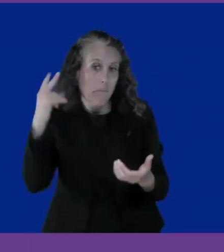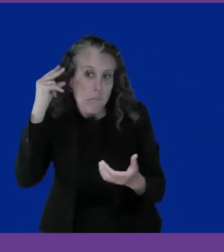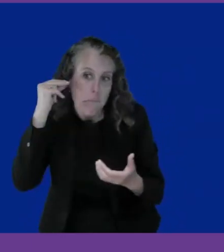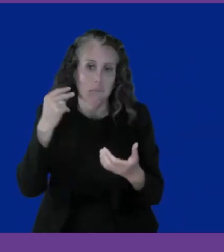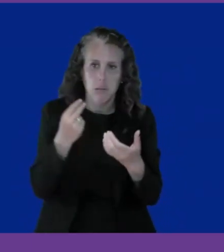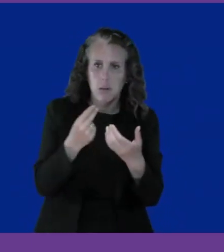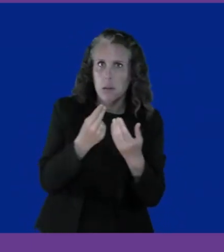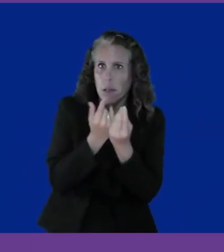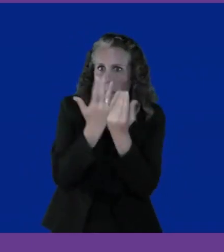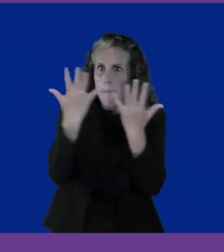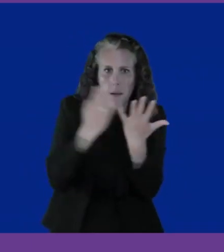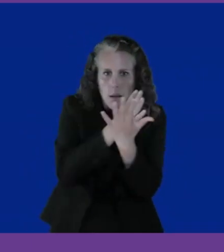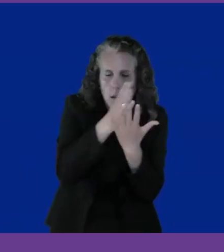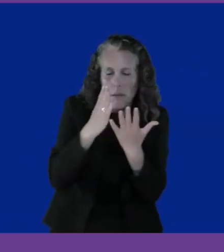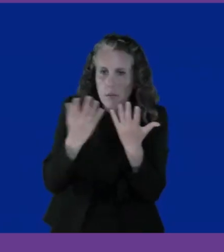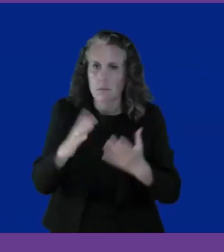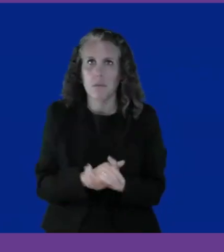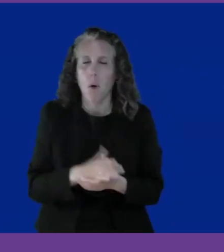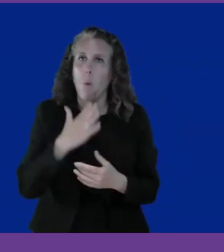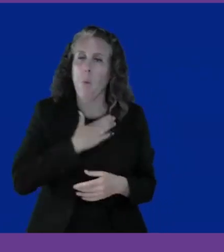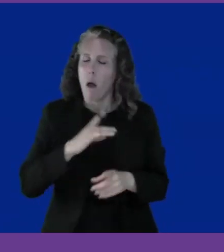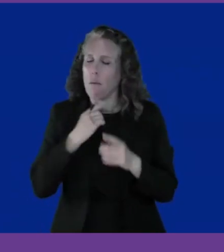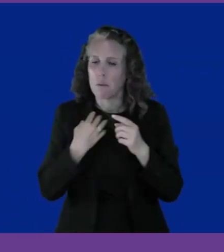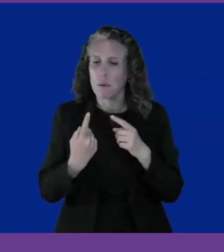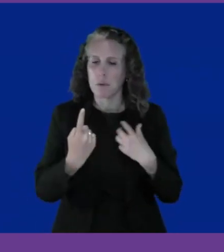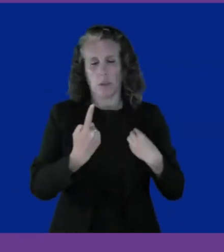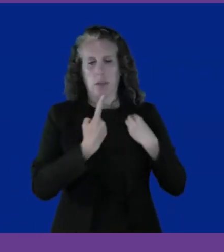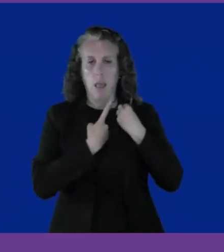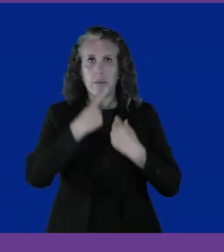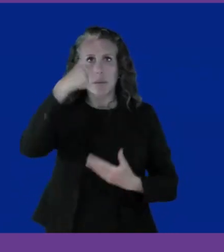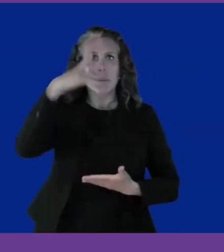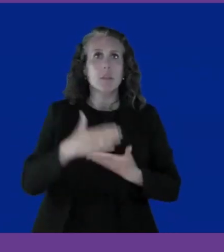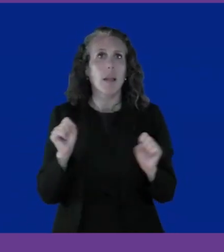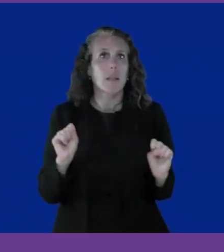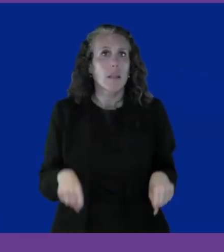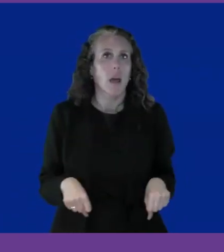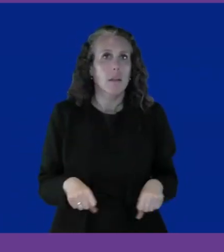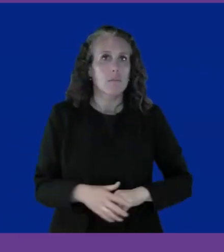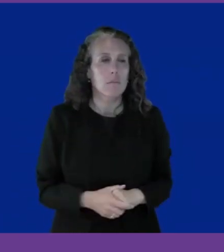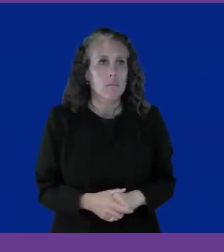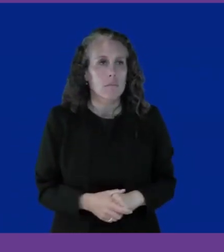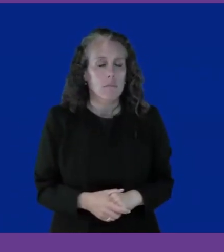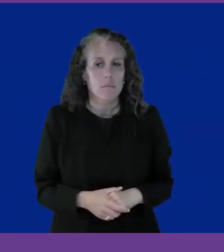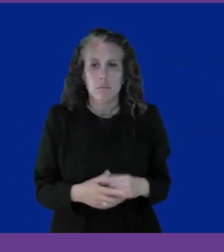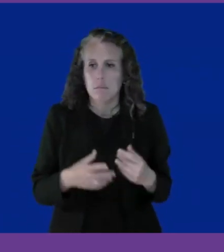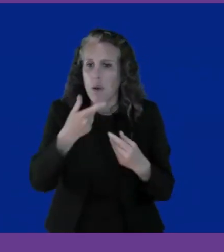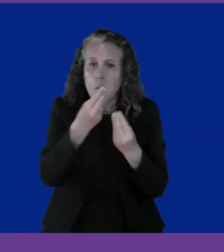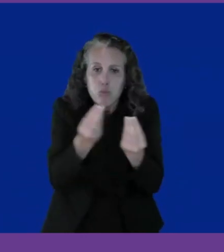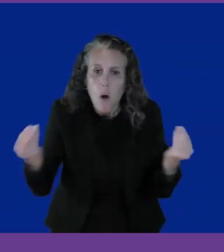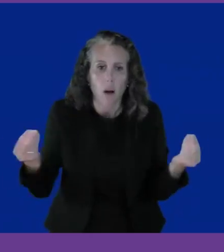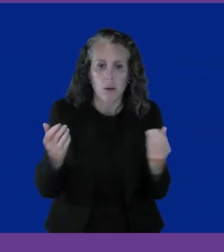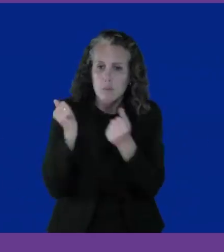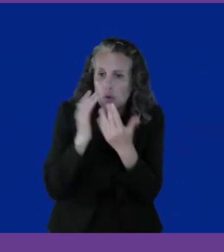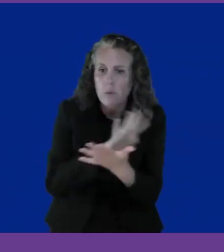it allows really for localization, to have your own choices when using those products and